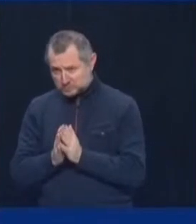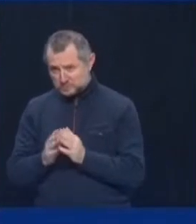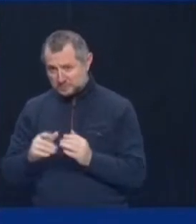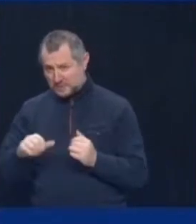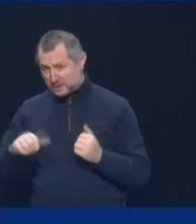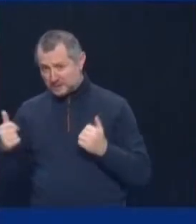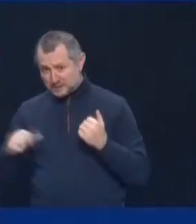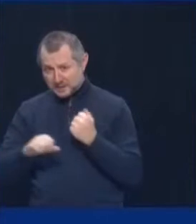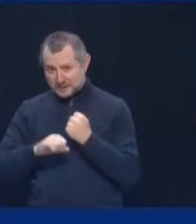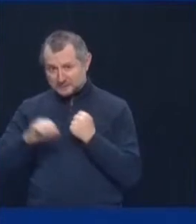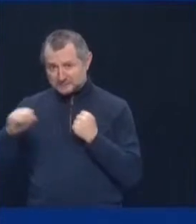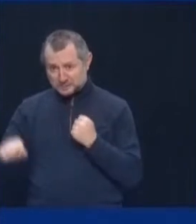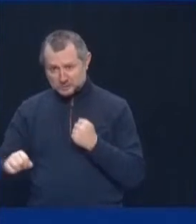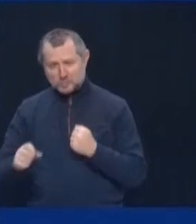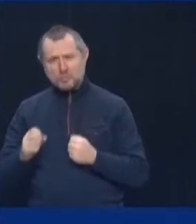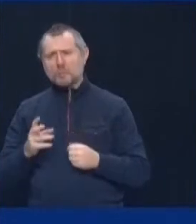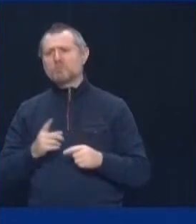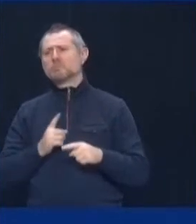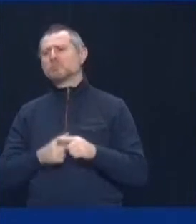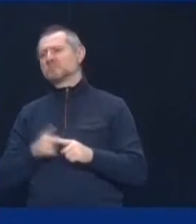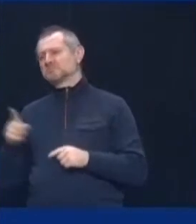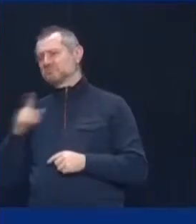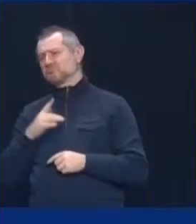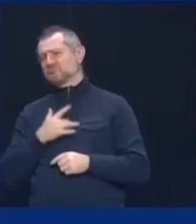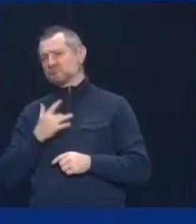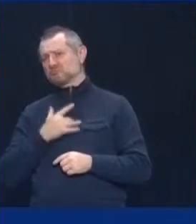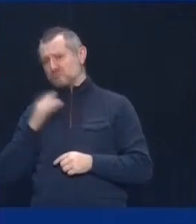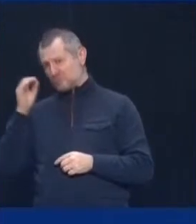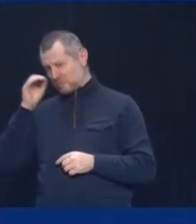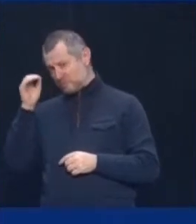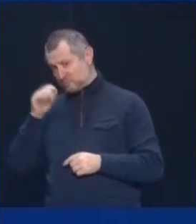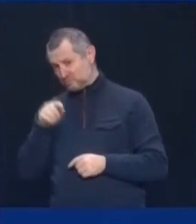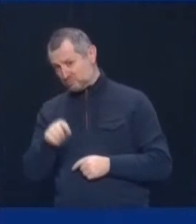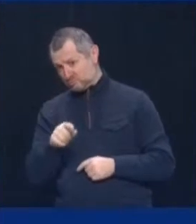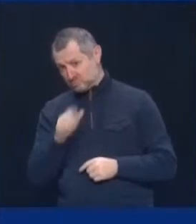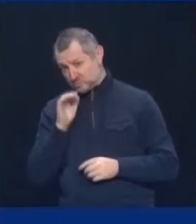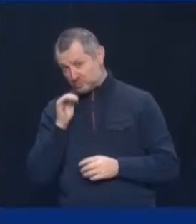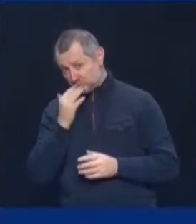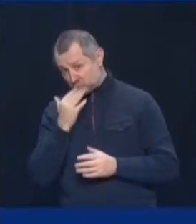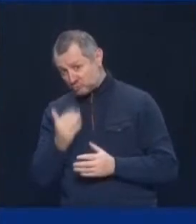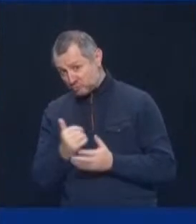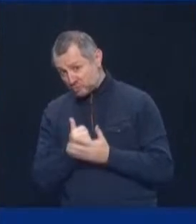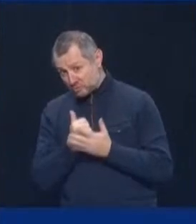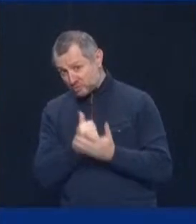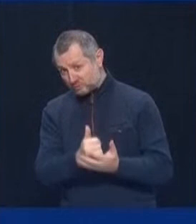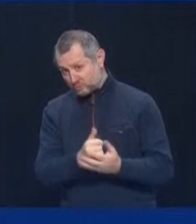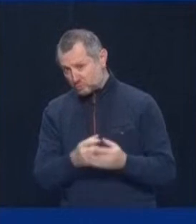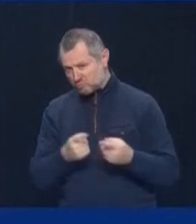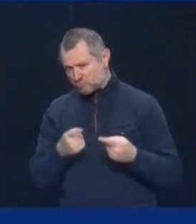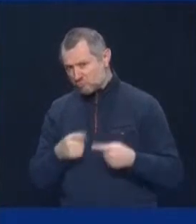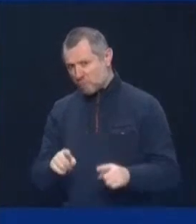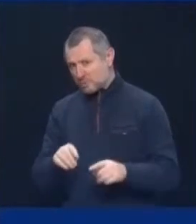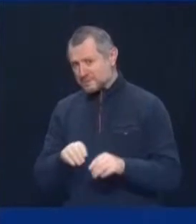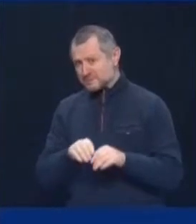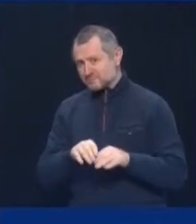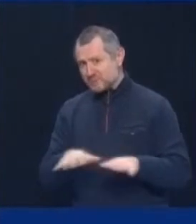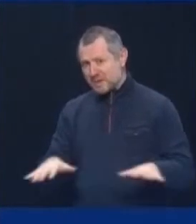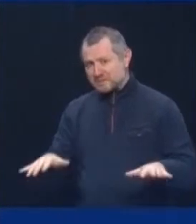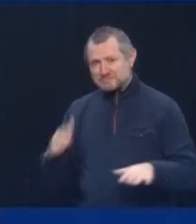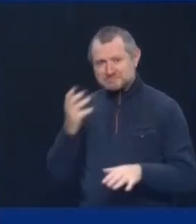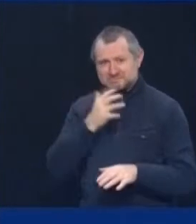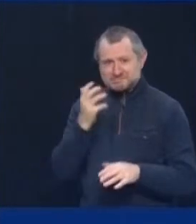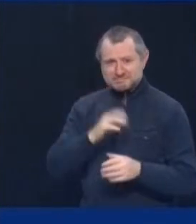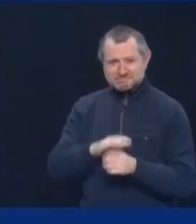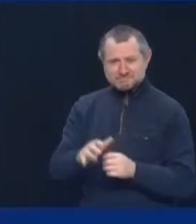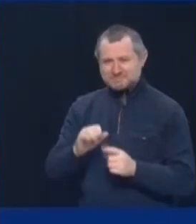your opinion, has it been a helpful tool during the pandemic, given the ever-changing situation, or do you feel